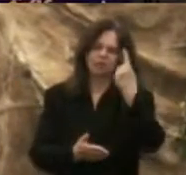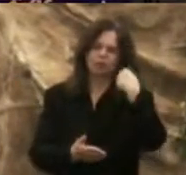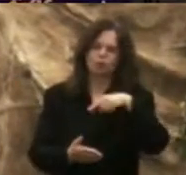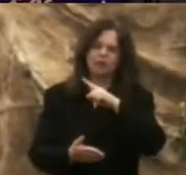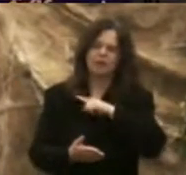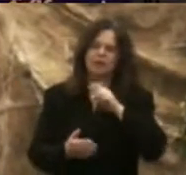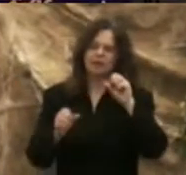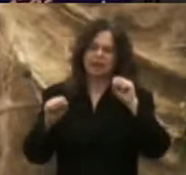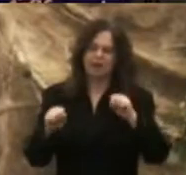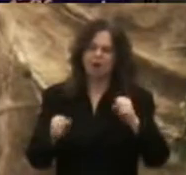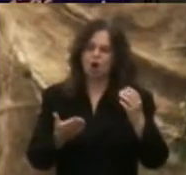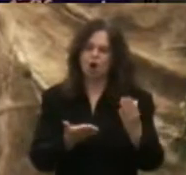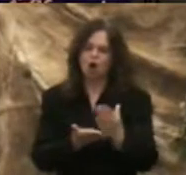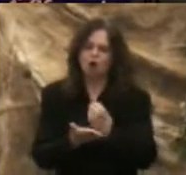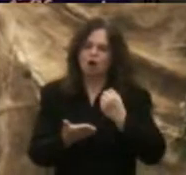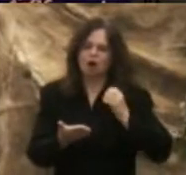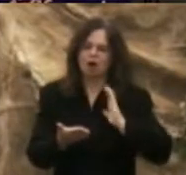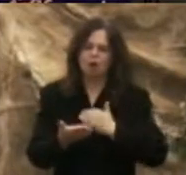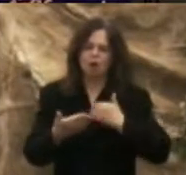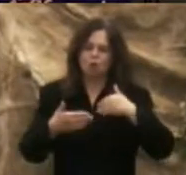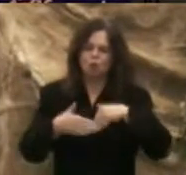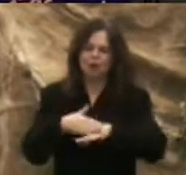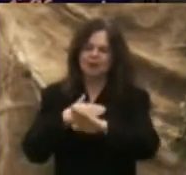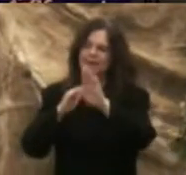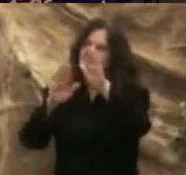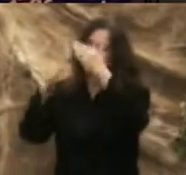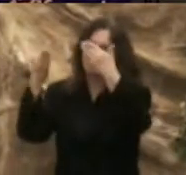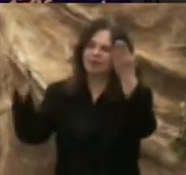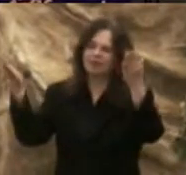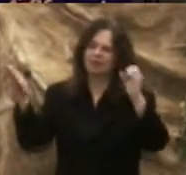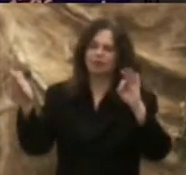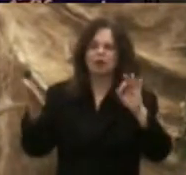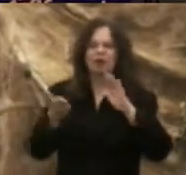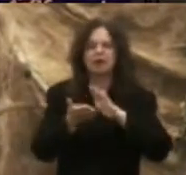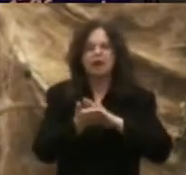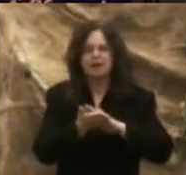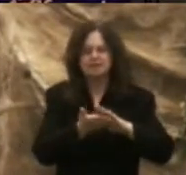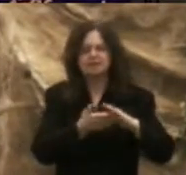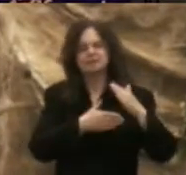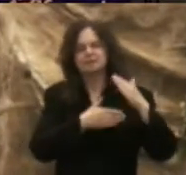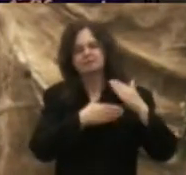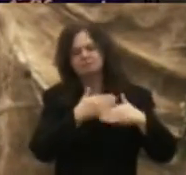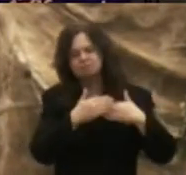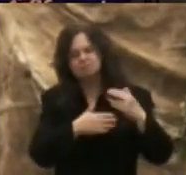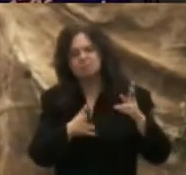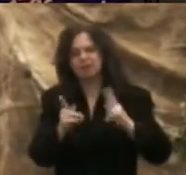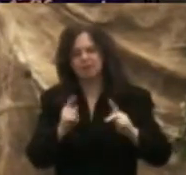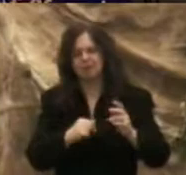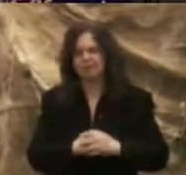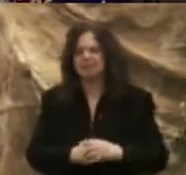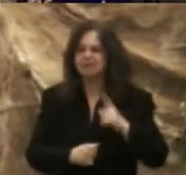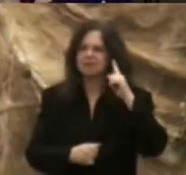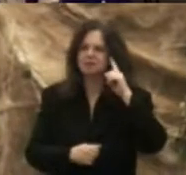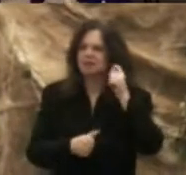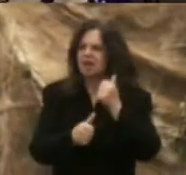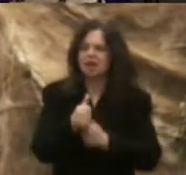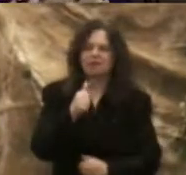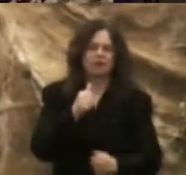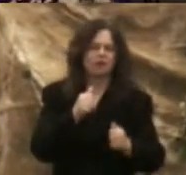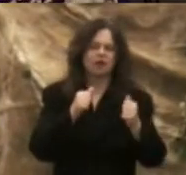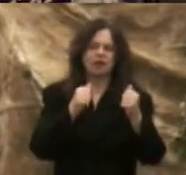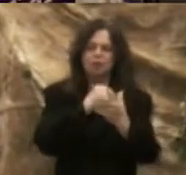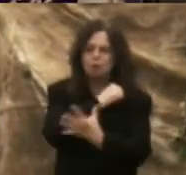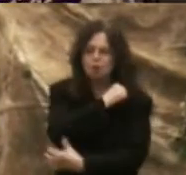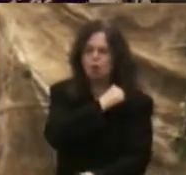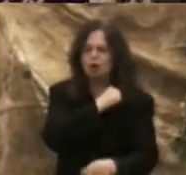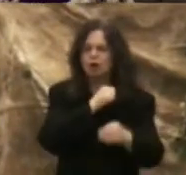the bosom of Abraham if we are just kind enough. Sounds like every poor person is going to be